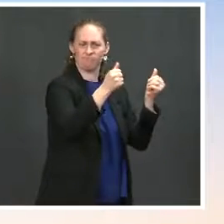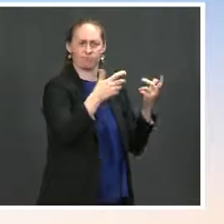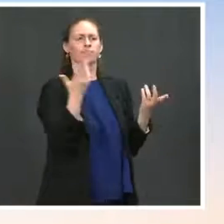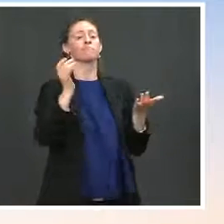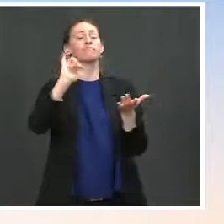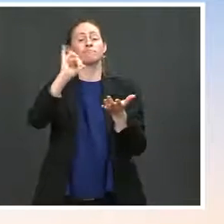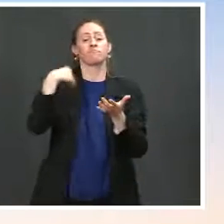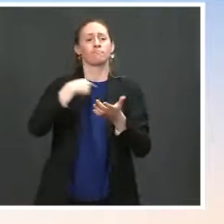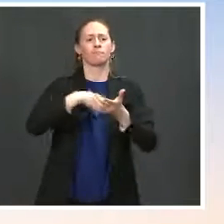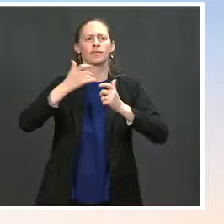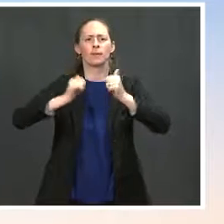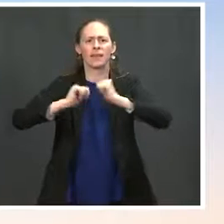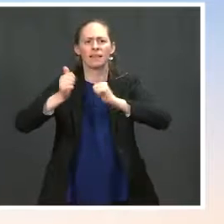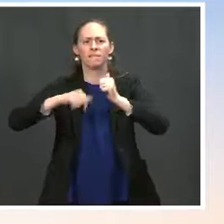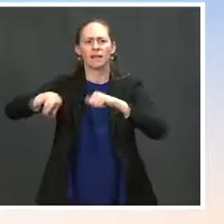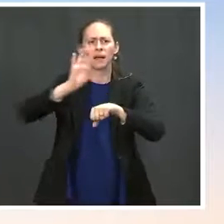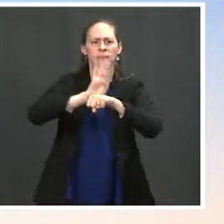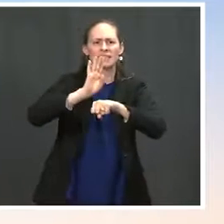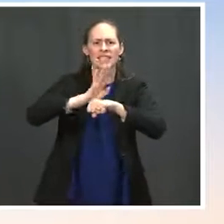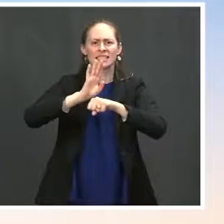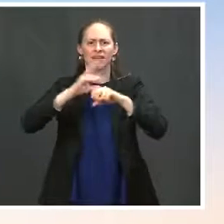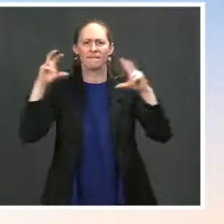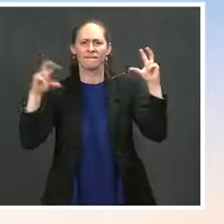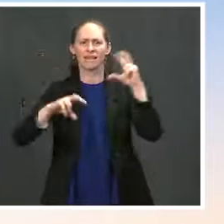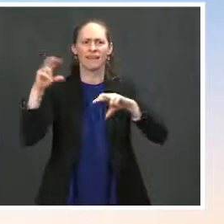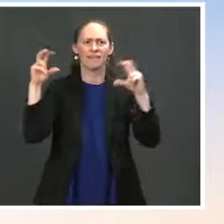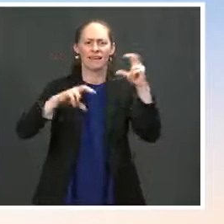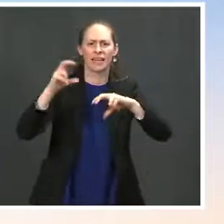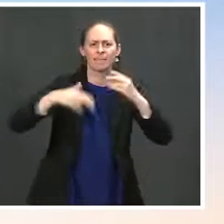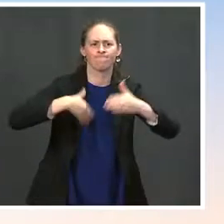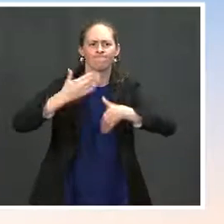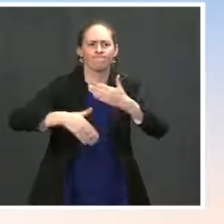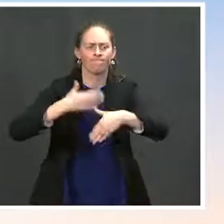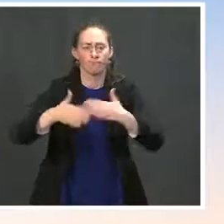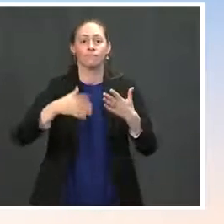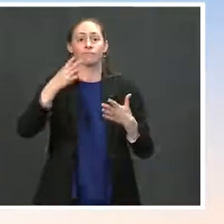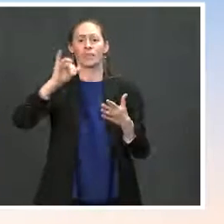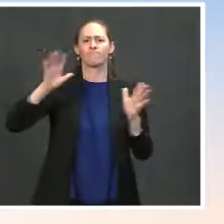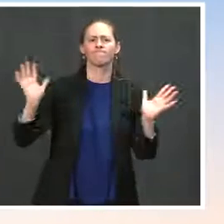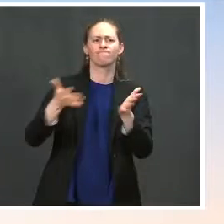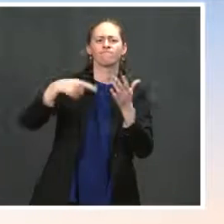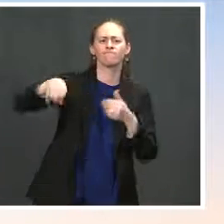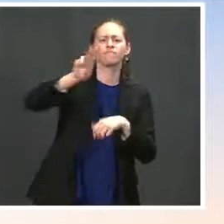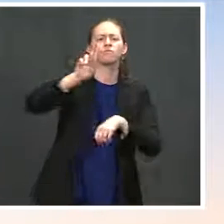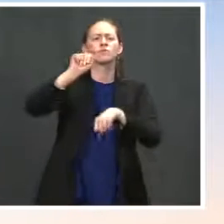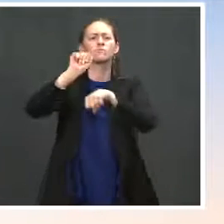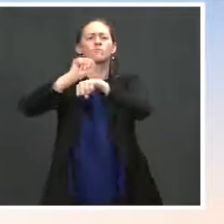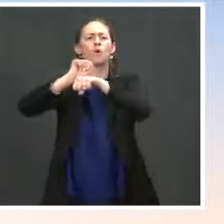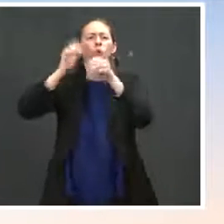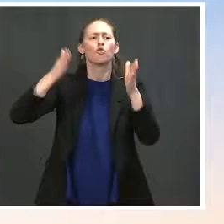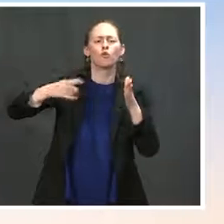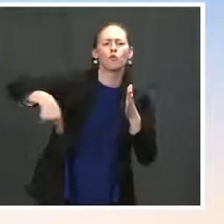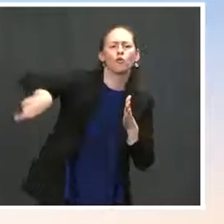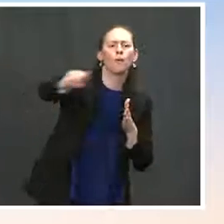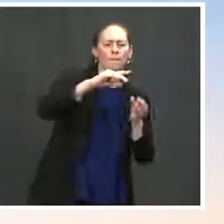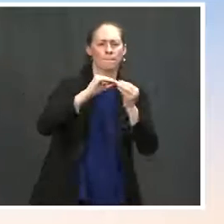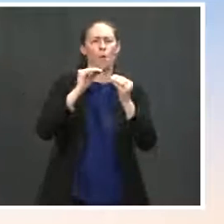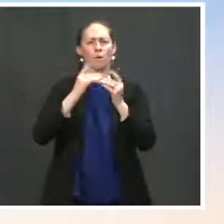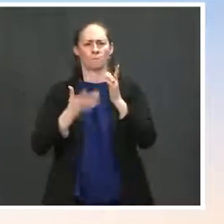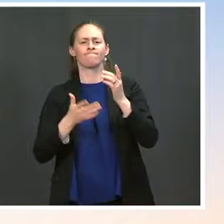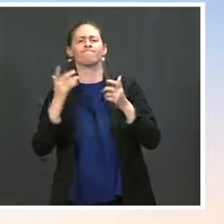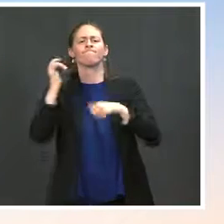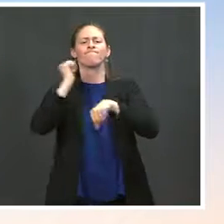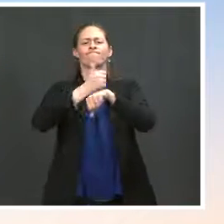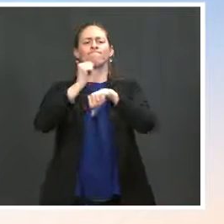of our industry and empower U.S. workers to build more resilient and sustainable infrastructure and